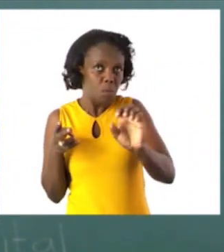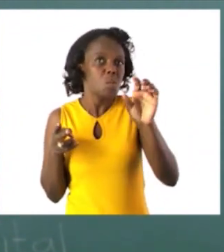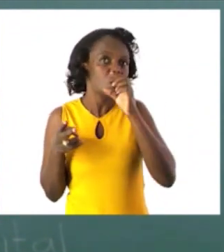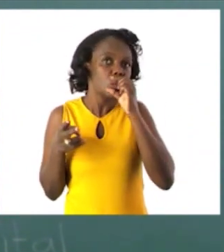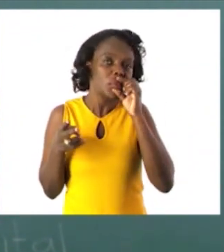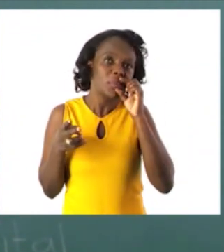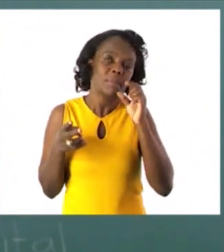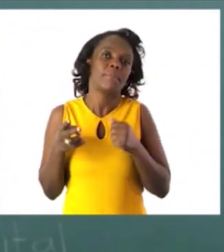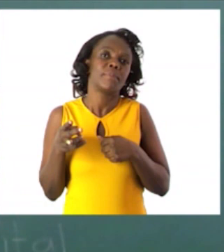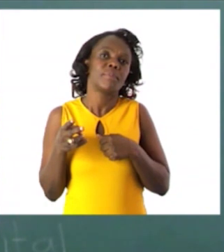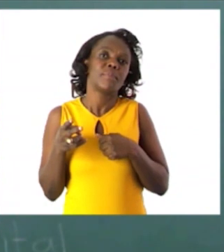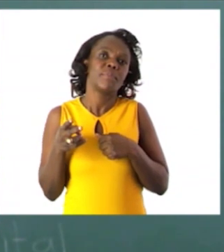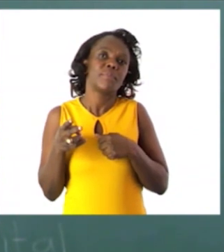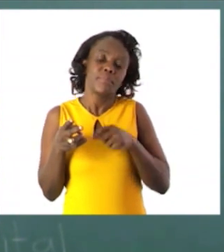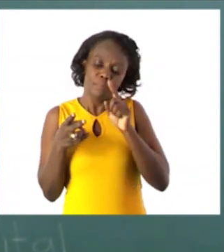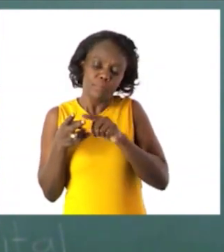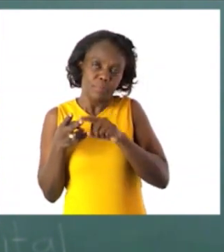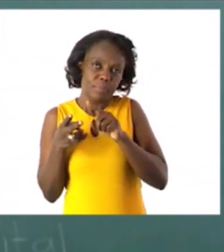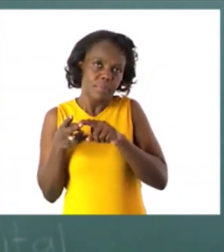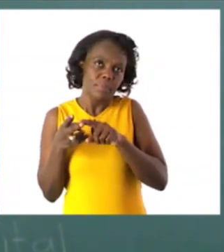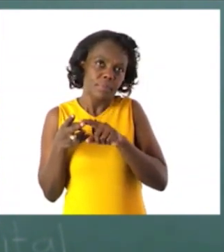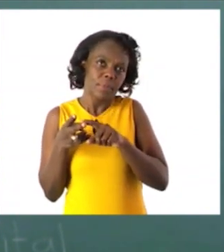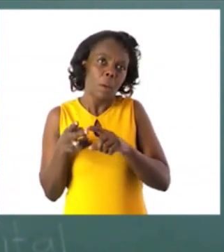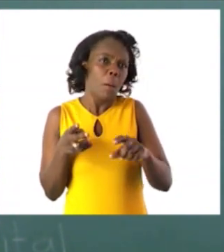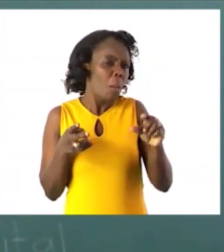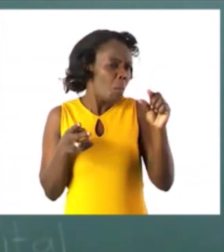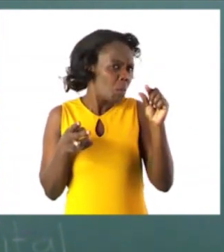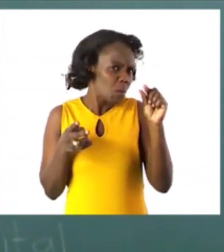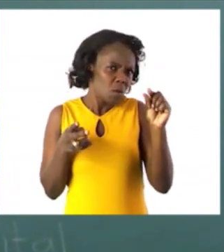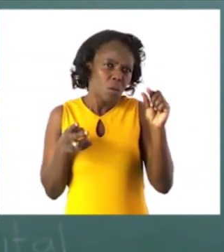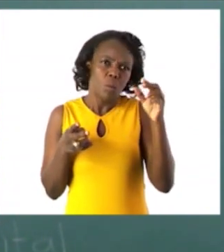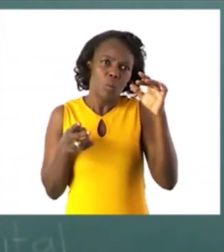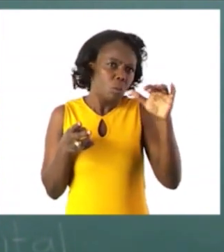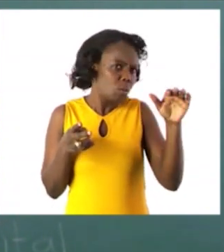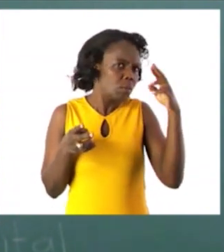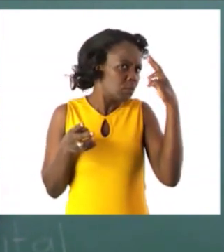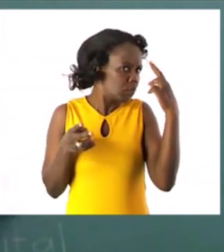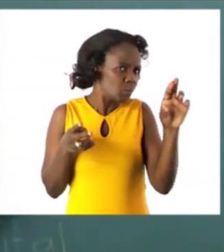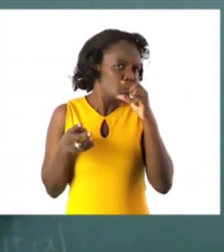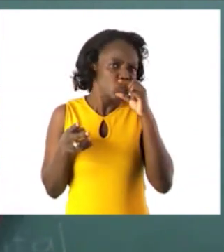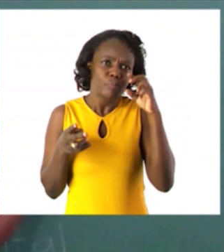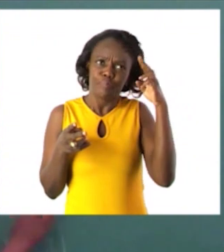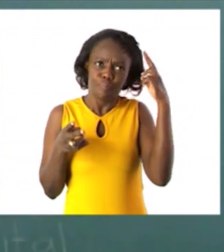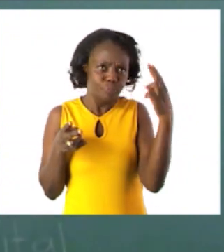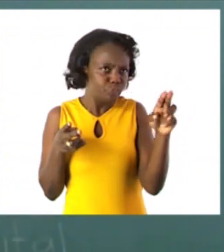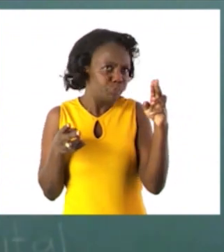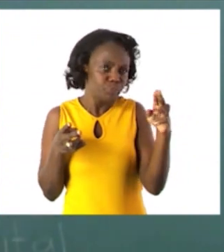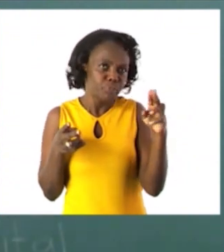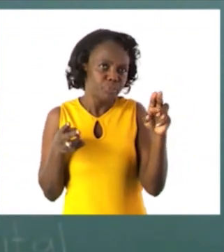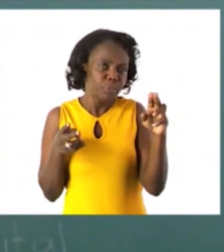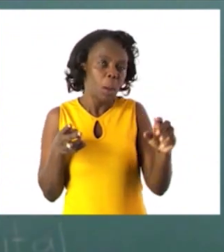Teacher Mudabeti, I don't start my name with a small letter like that. I start it with that